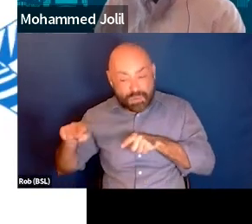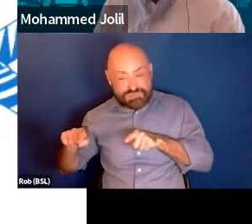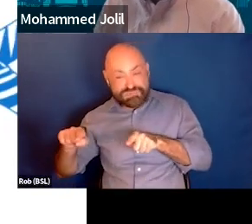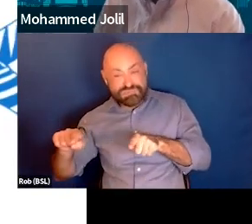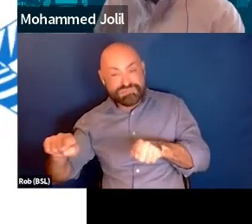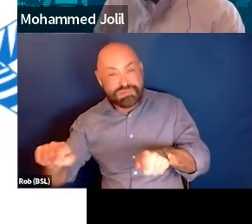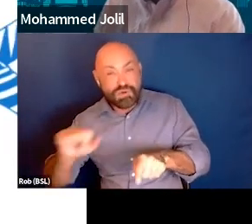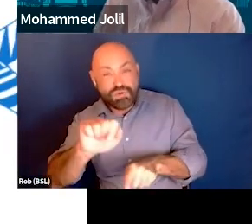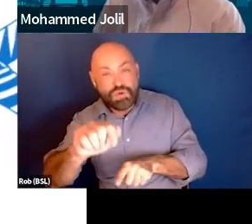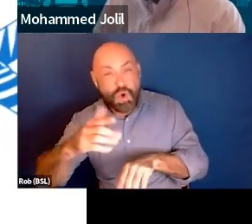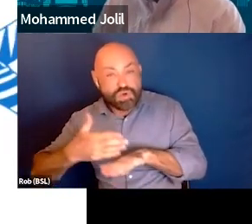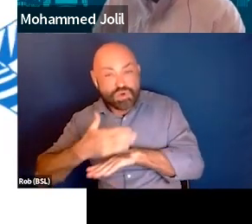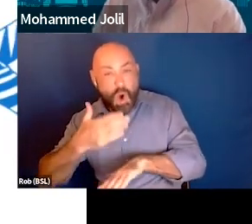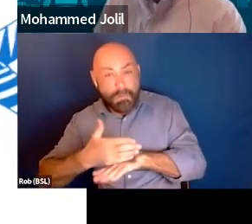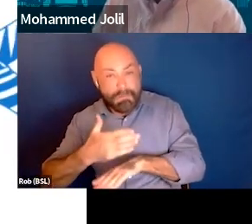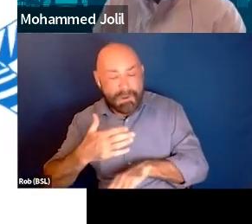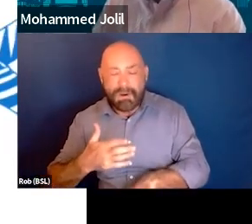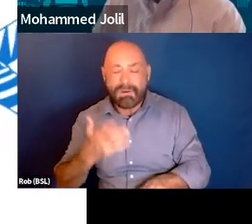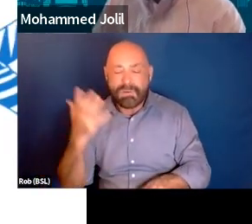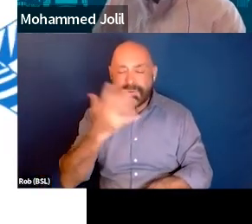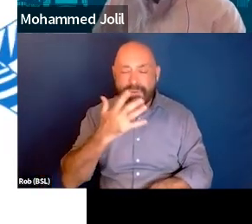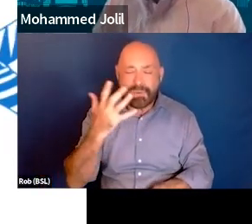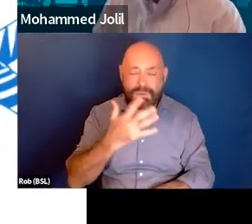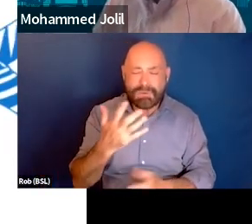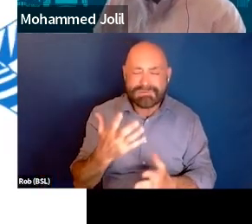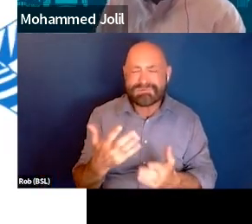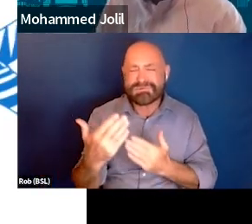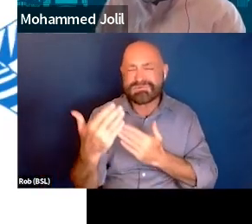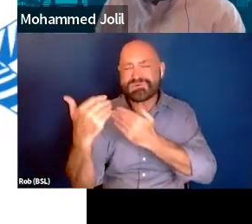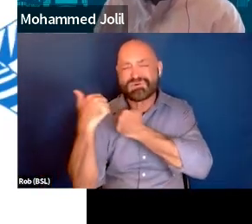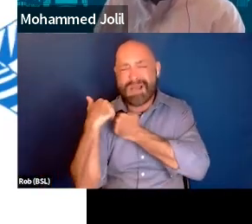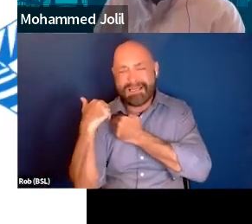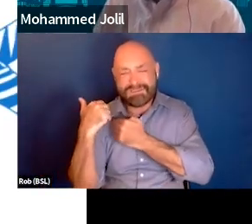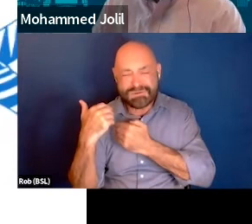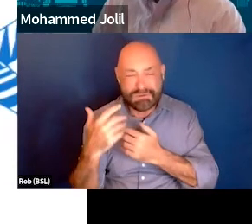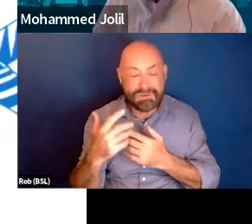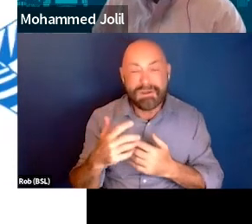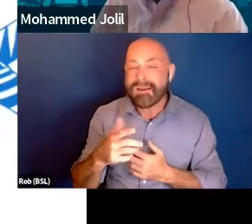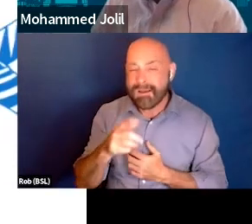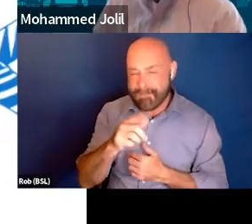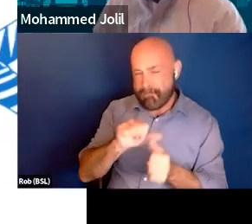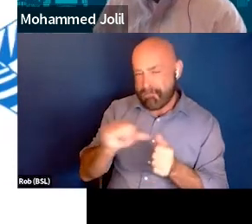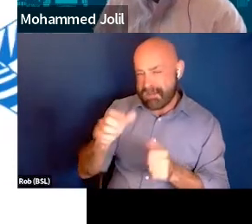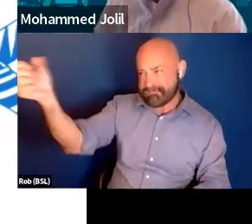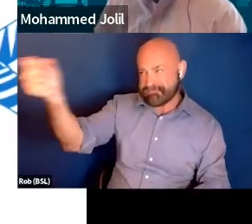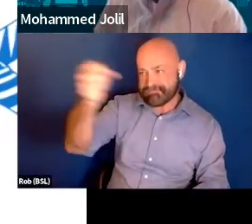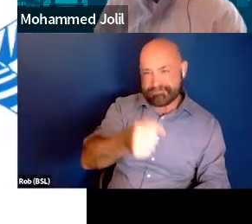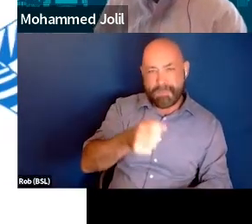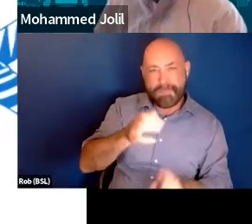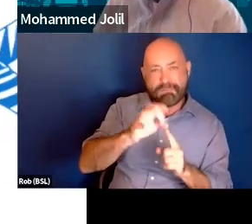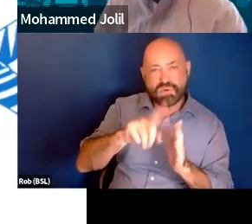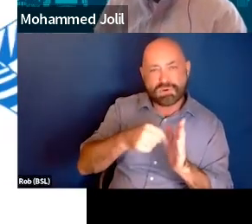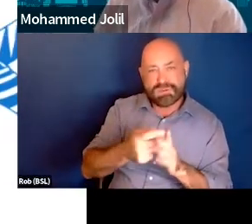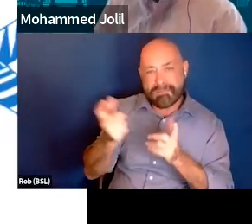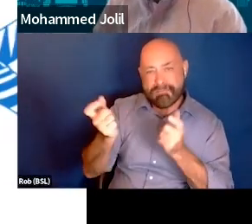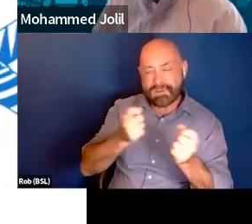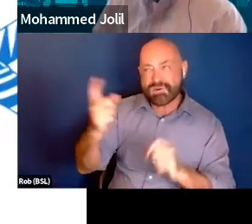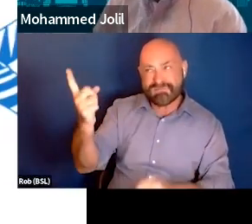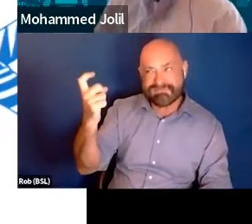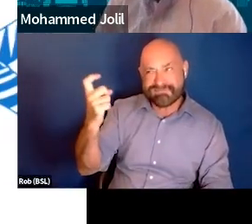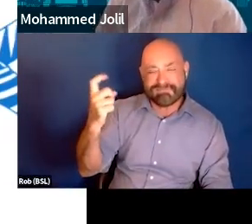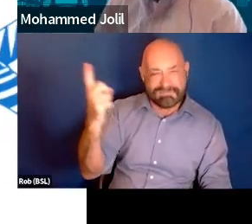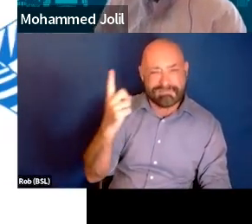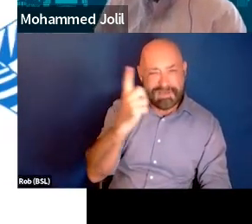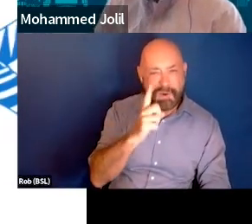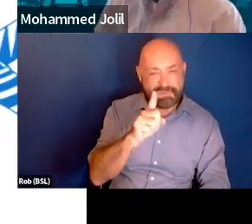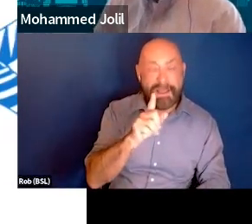a really big challenge. So we took on a project manager, and we passed, and that project manager